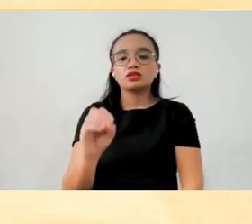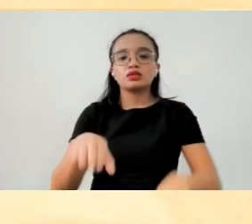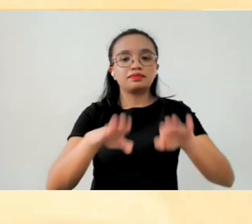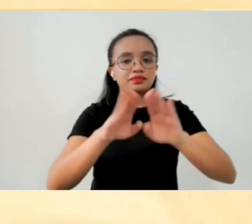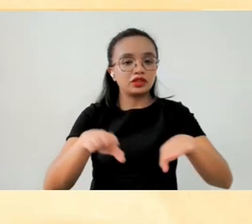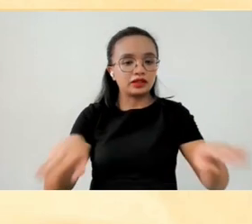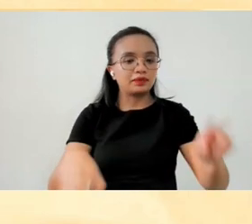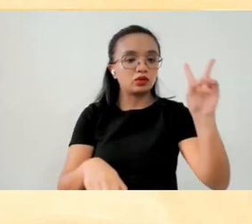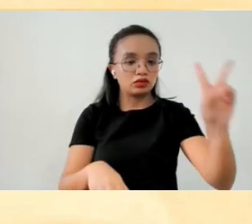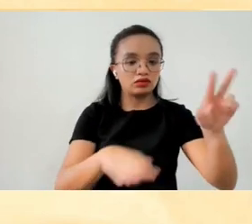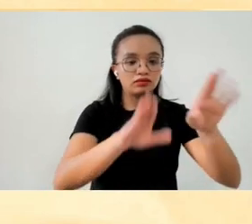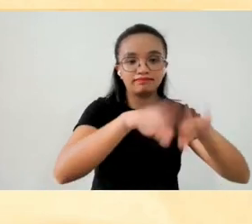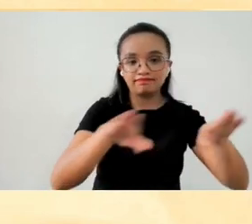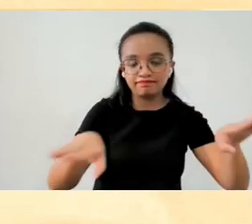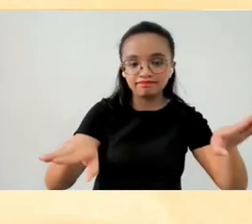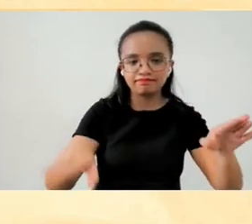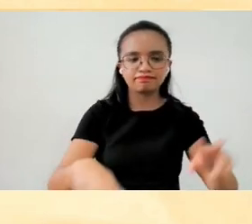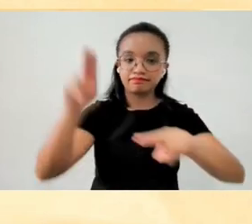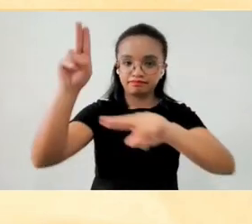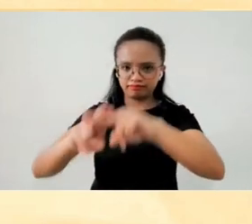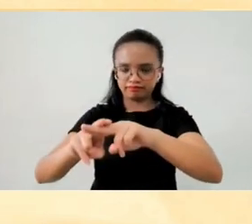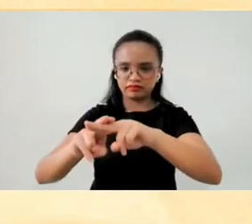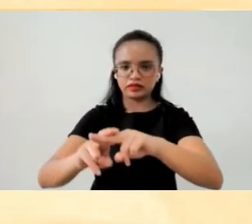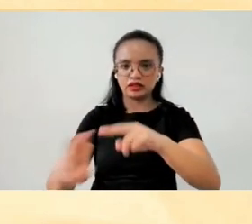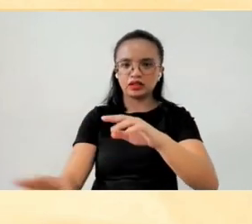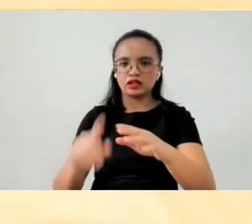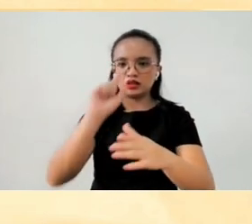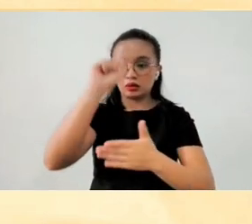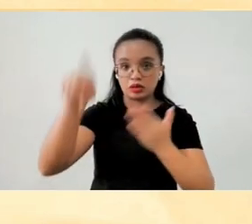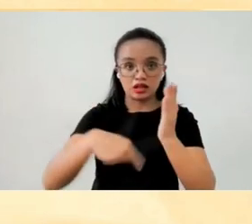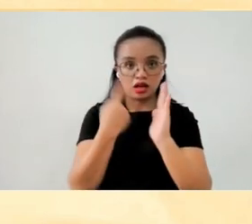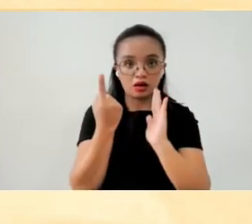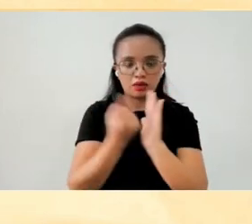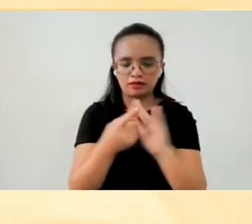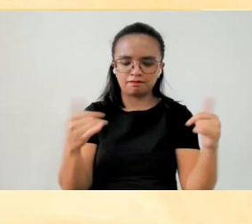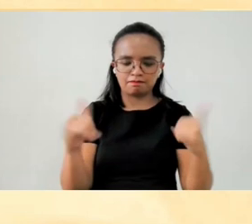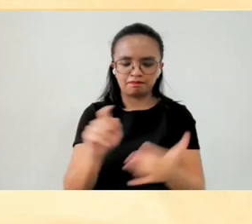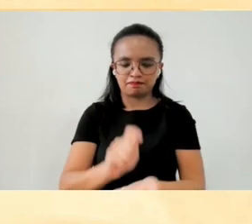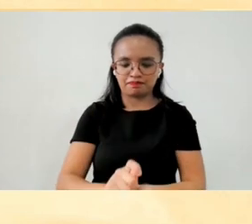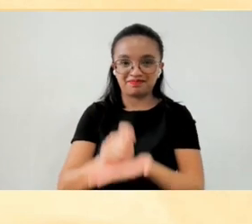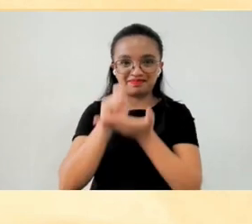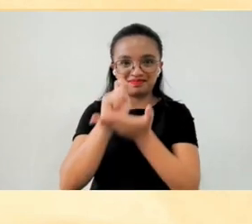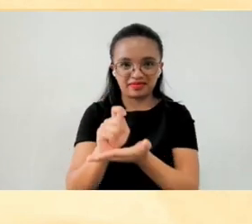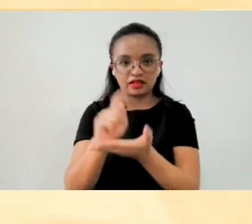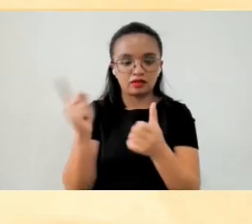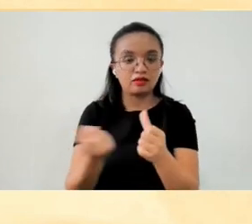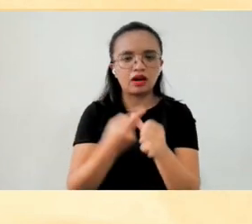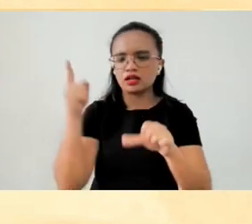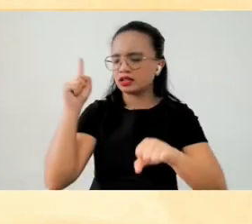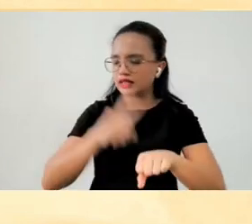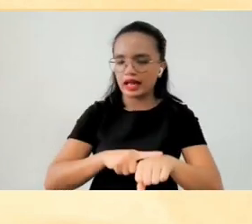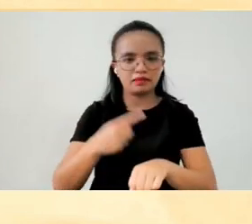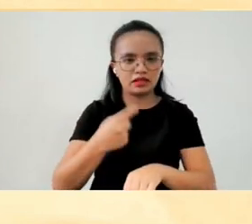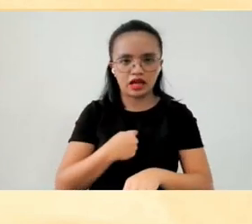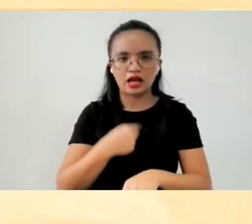the two children sat there, and for the whole hour of my play therapy session, for the first time in my entire practice,